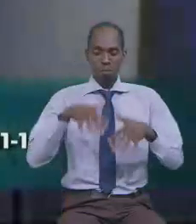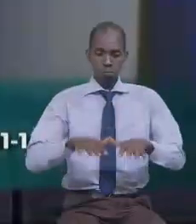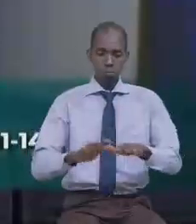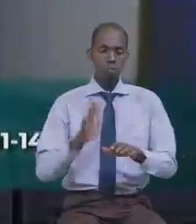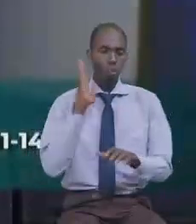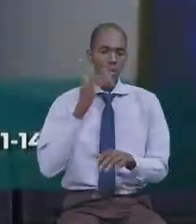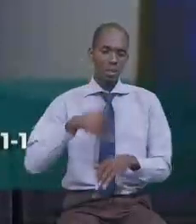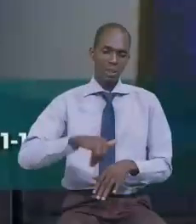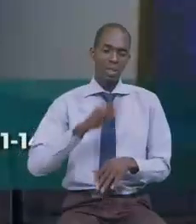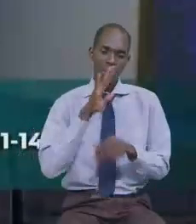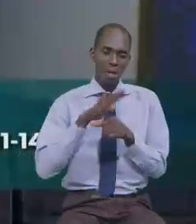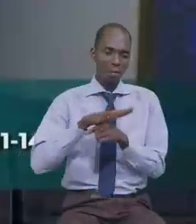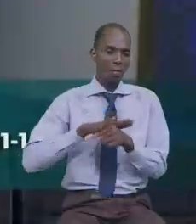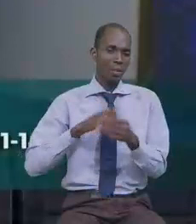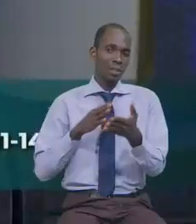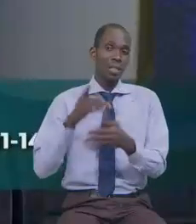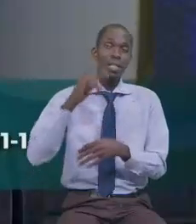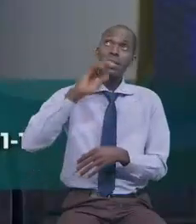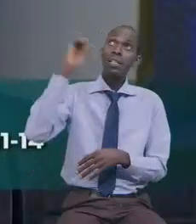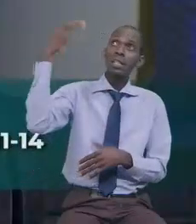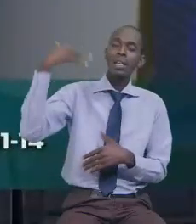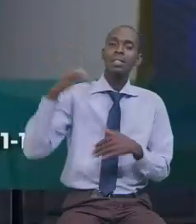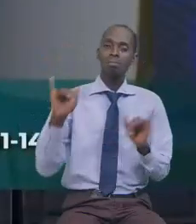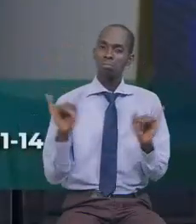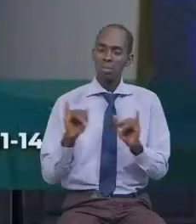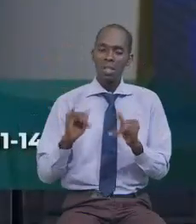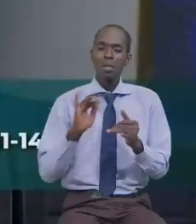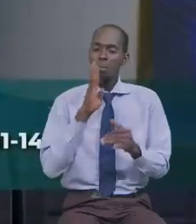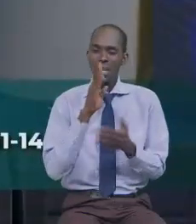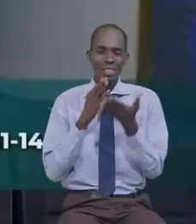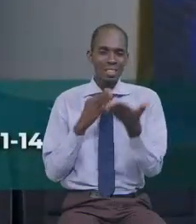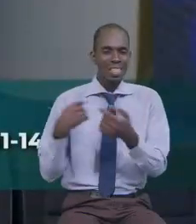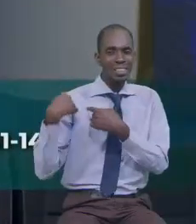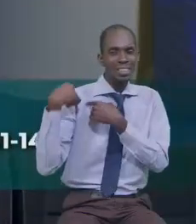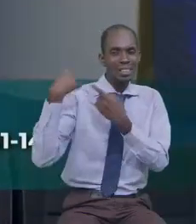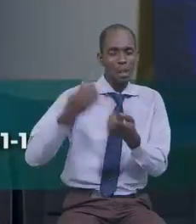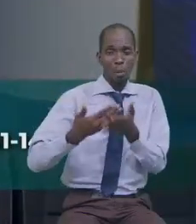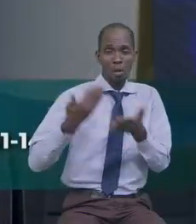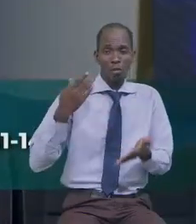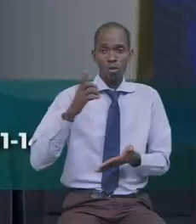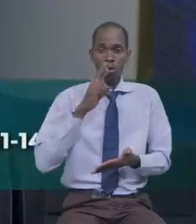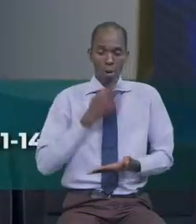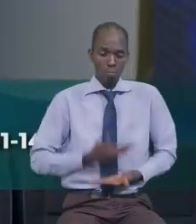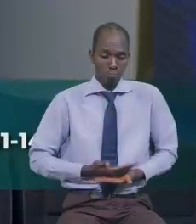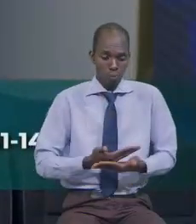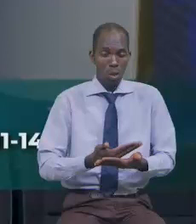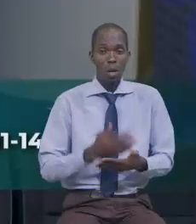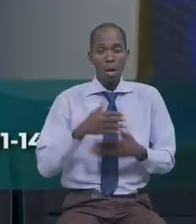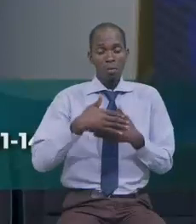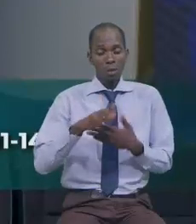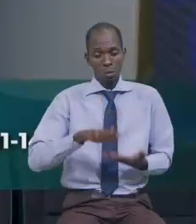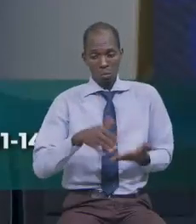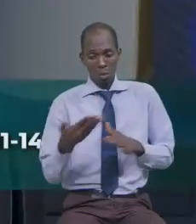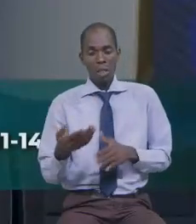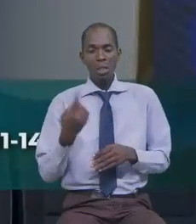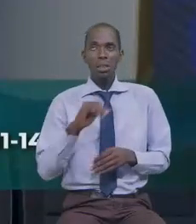grace of God had been there before you were born. Before you were born again, and now that you are born again, the grace of God is still there. And